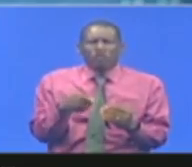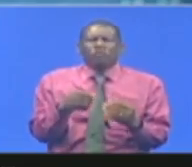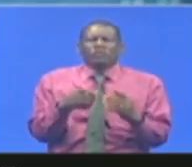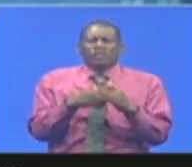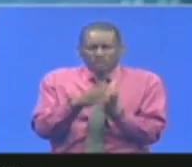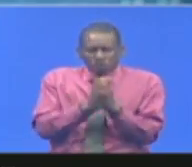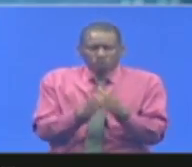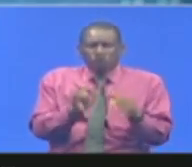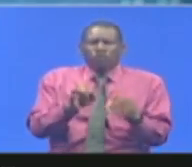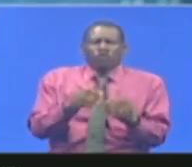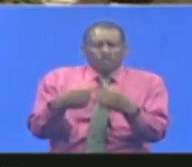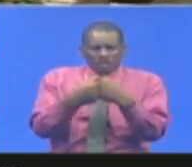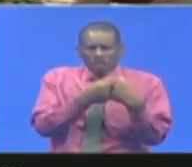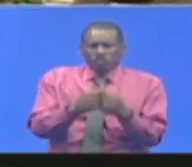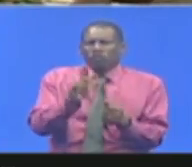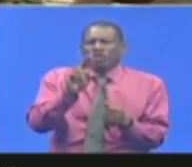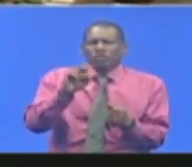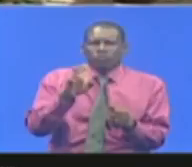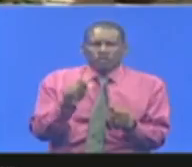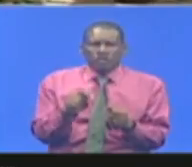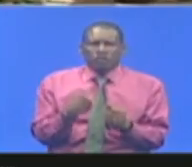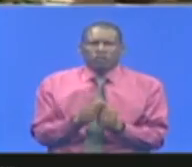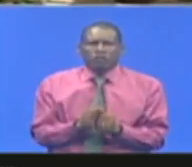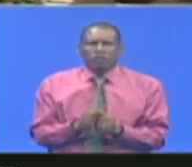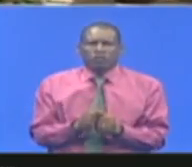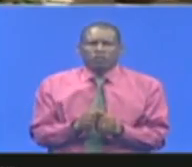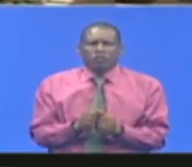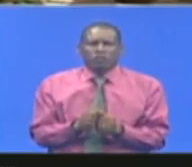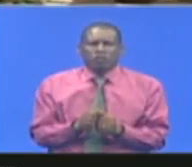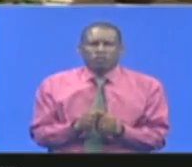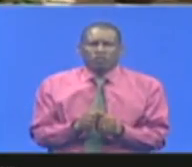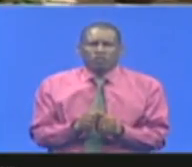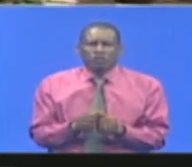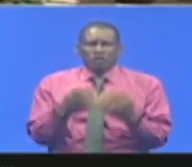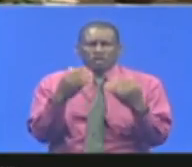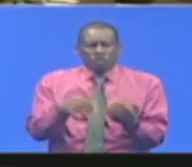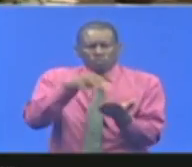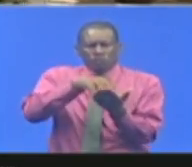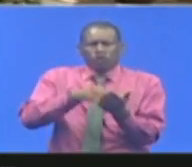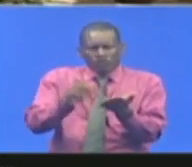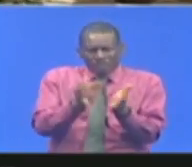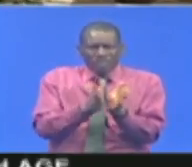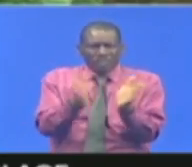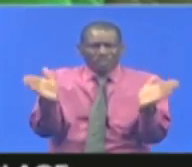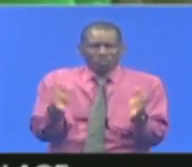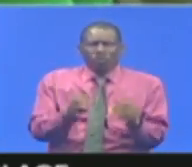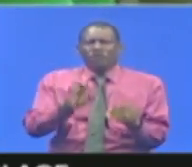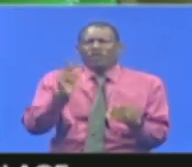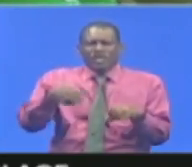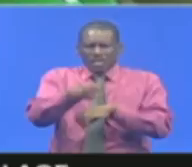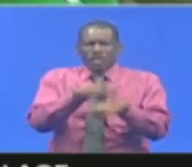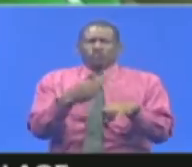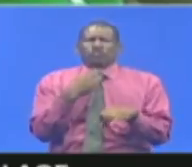cracking KNUT in Sossion's hands. KNUT in 2013, when the post of Secretary General of the Kenya